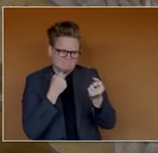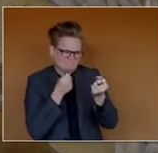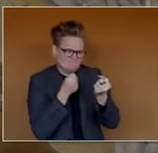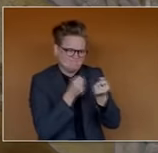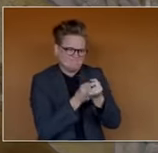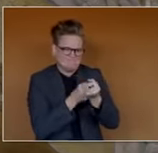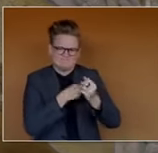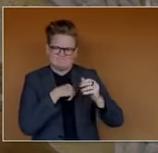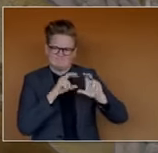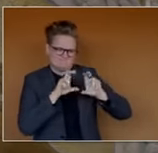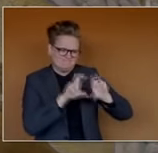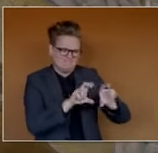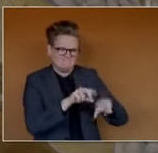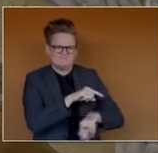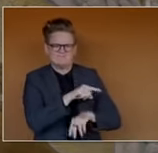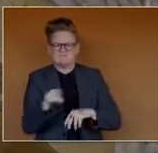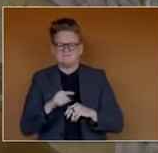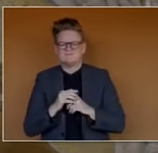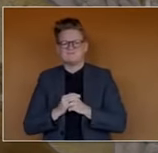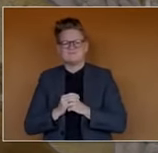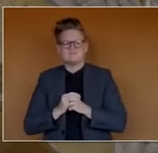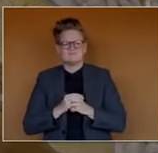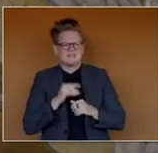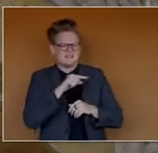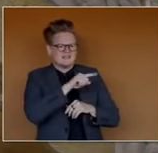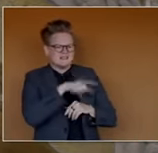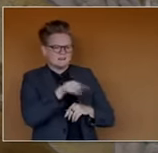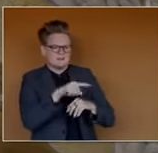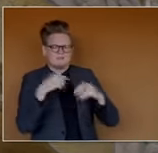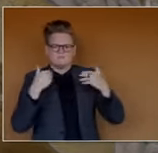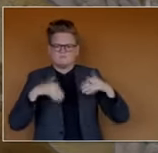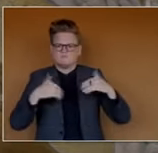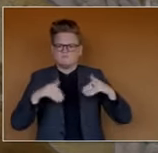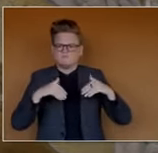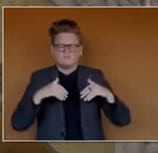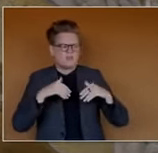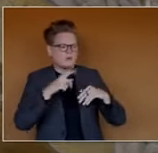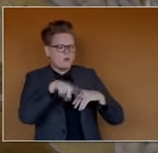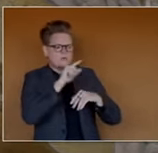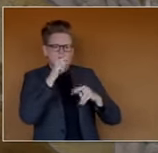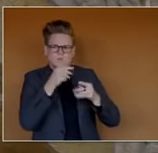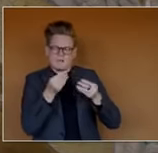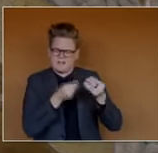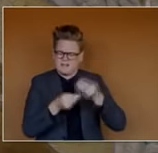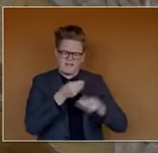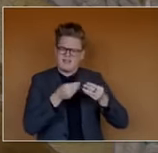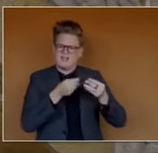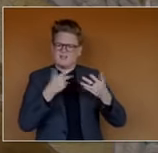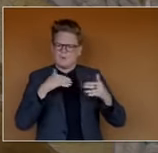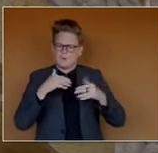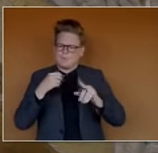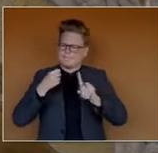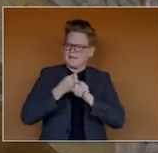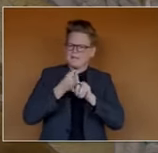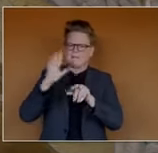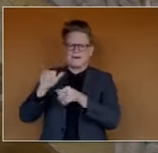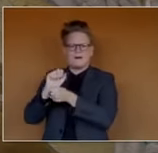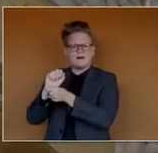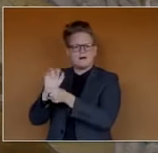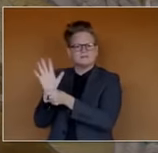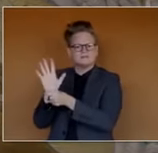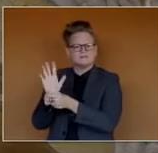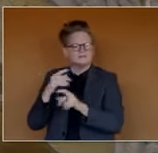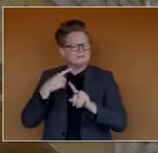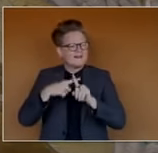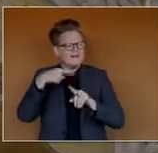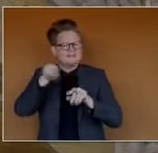were disproportionately hurt by the disease. They had families. They had family members who died at much